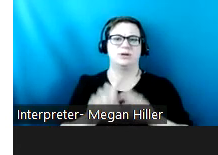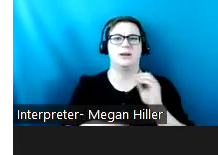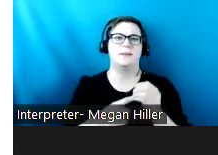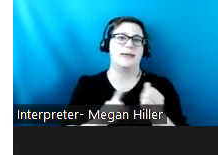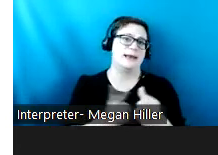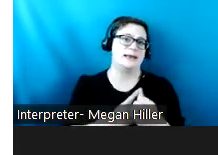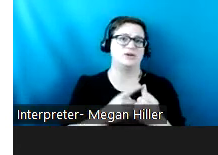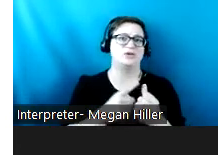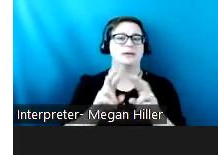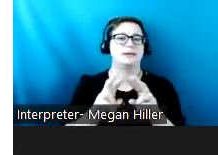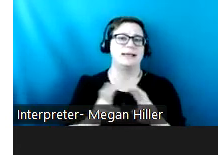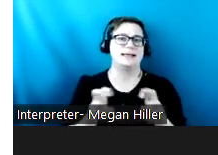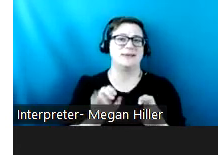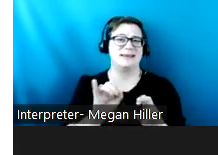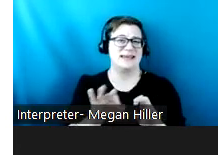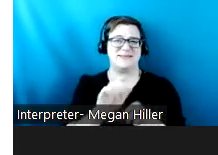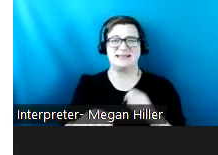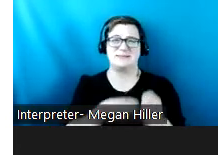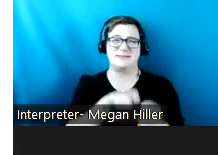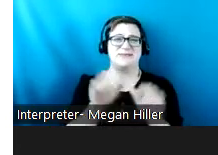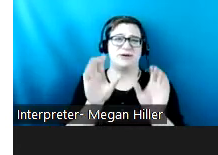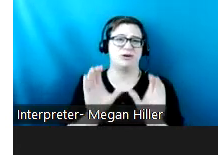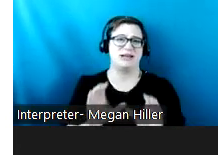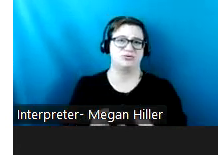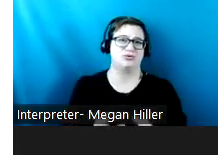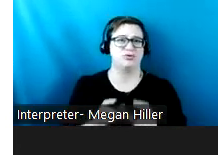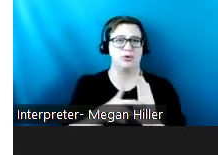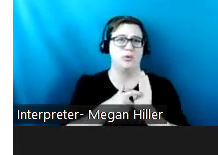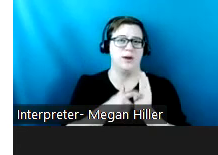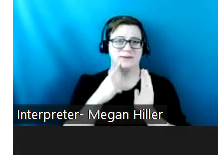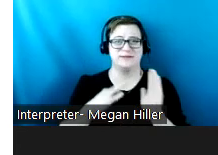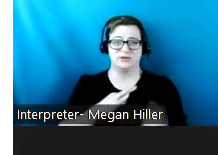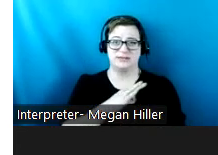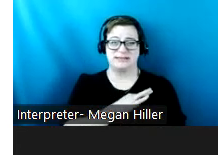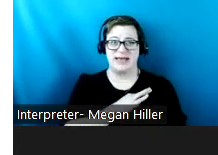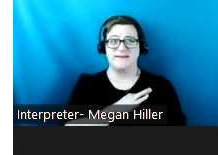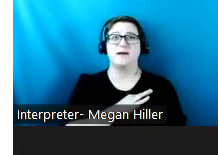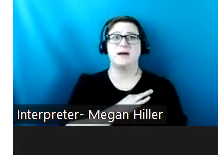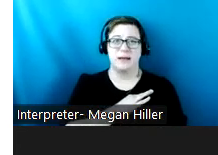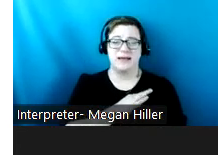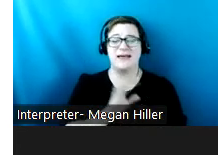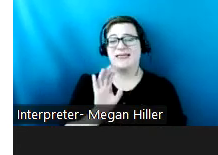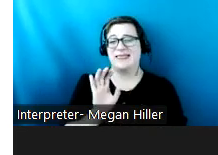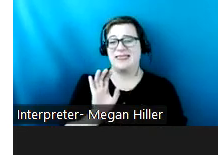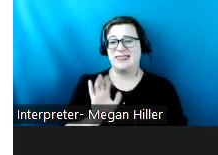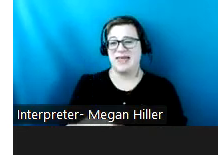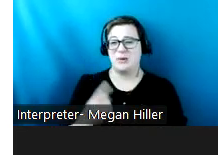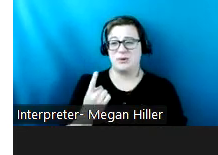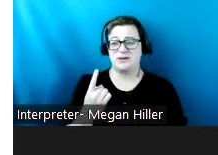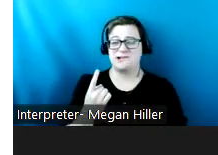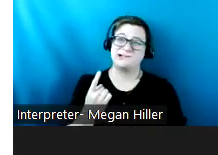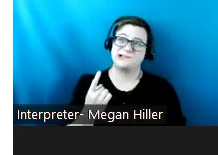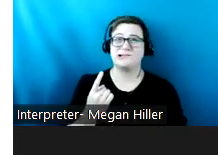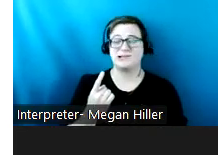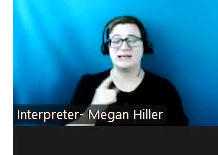assessment, if there are specific credential requirements for staff completing. that one has, that one